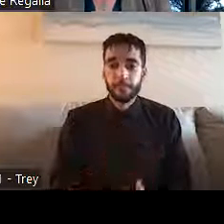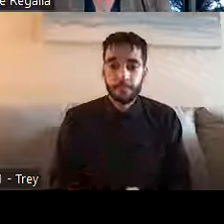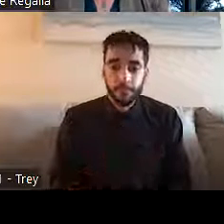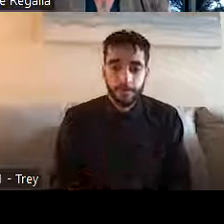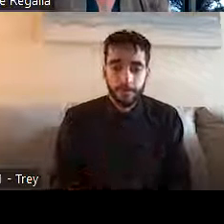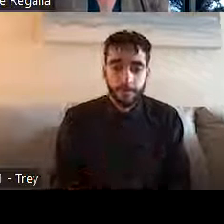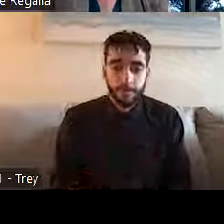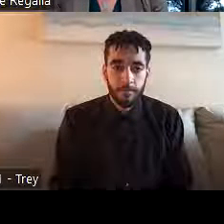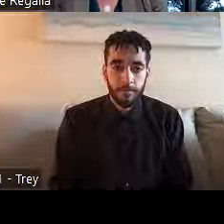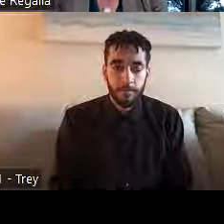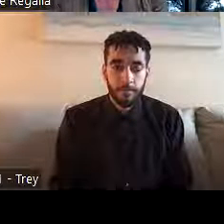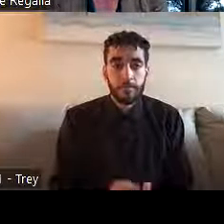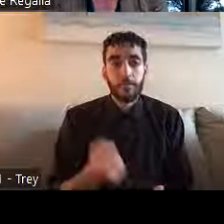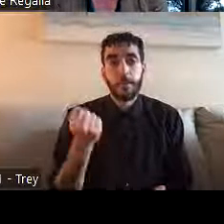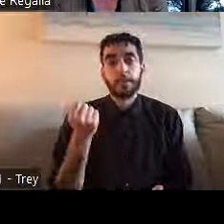So